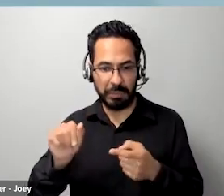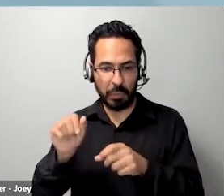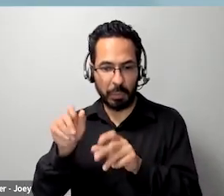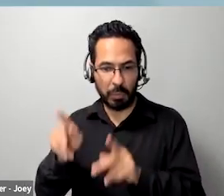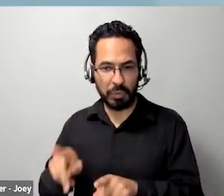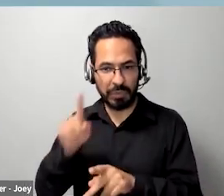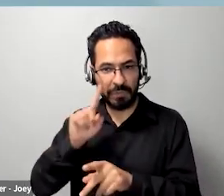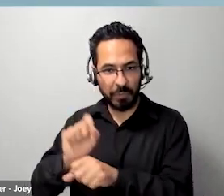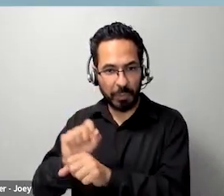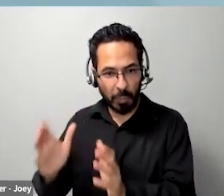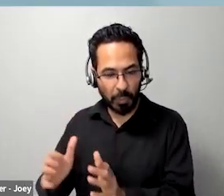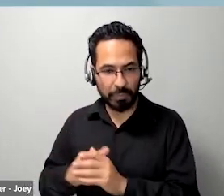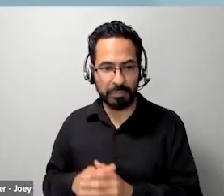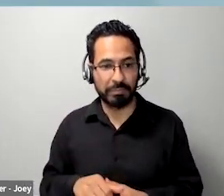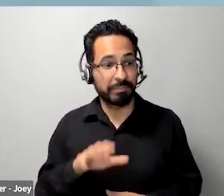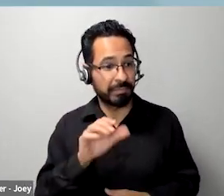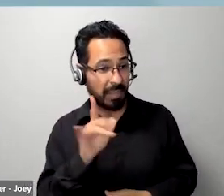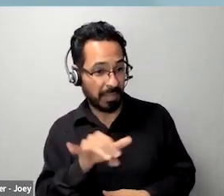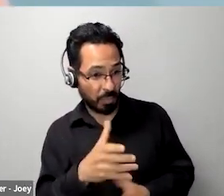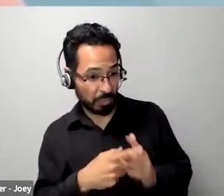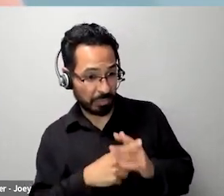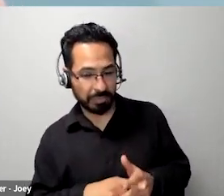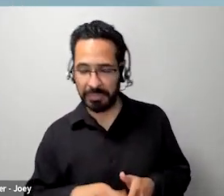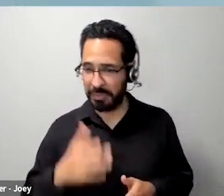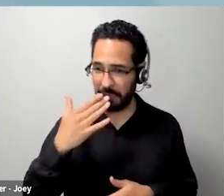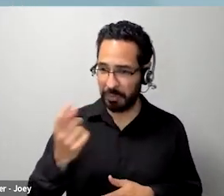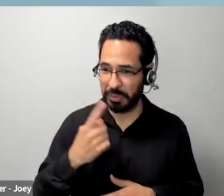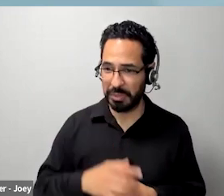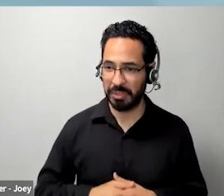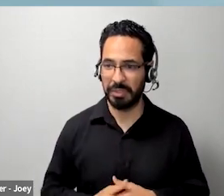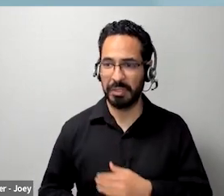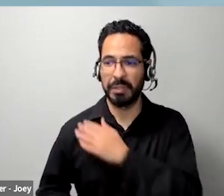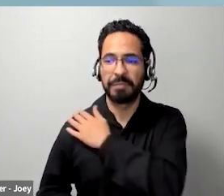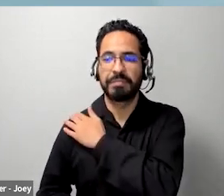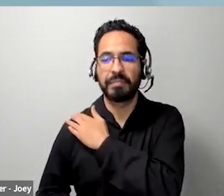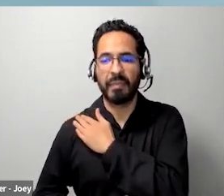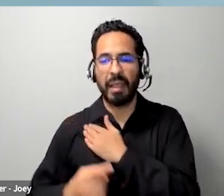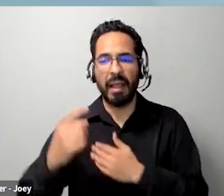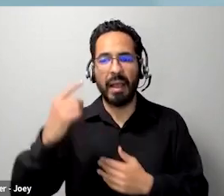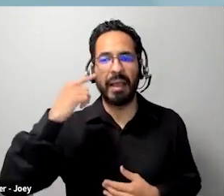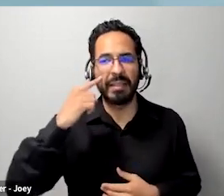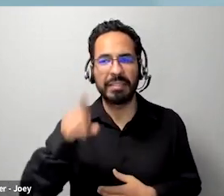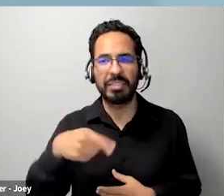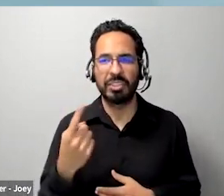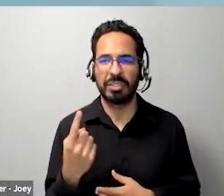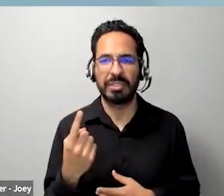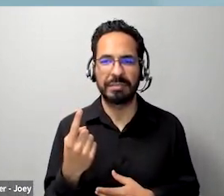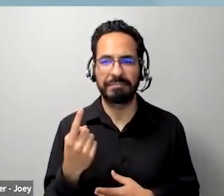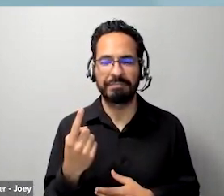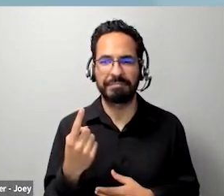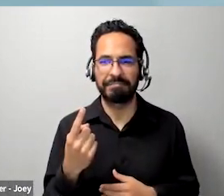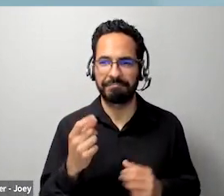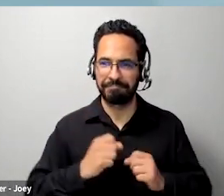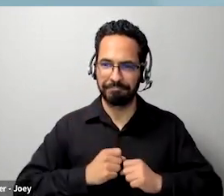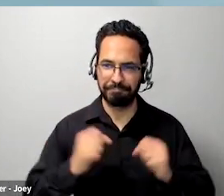Kathy, do you want to kick us off? That's a great one. I think just being totally